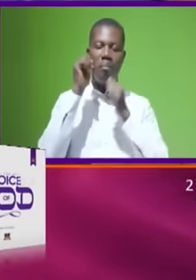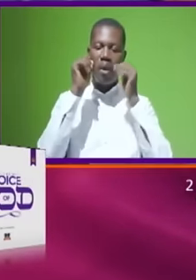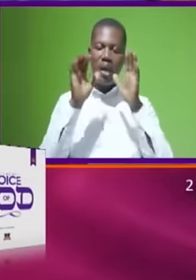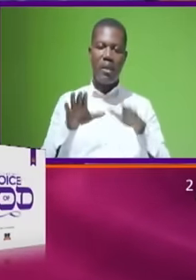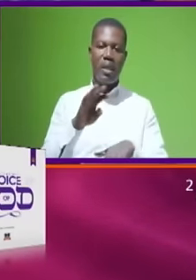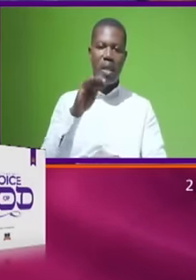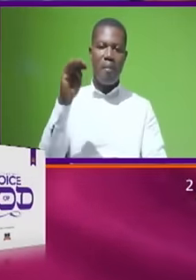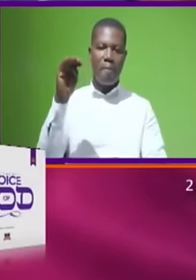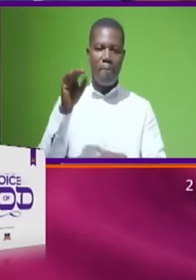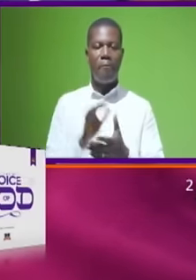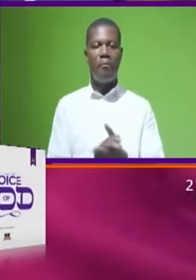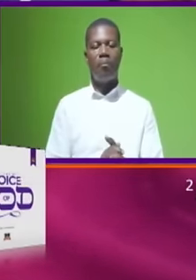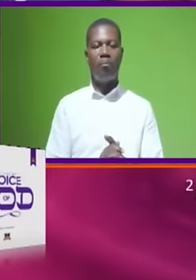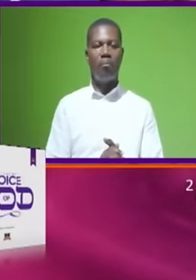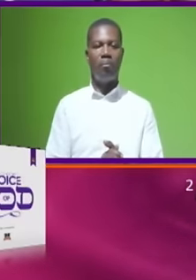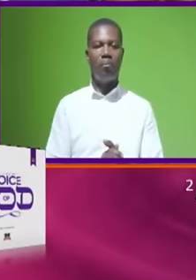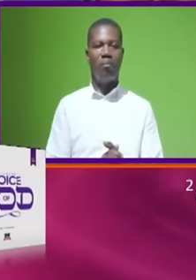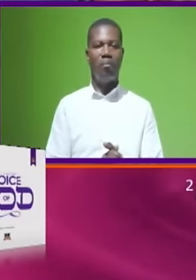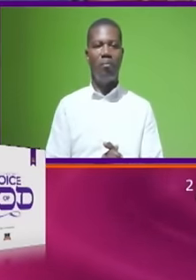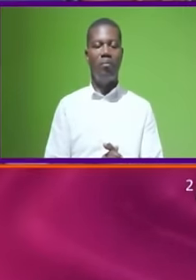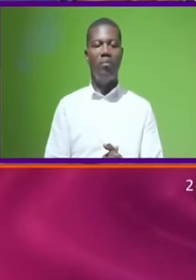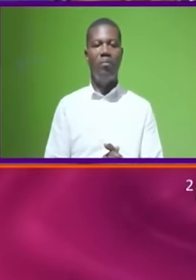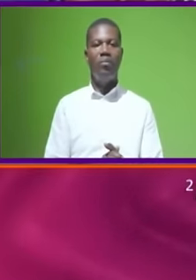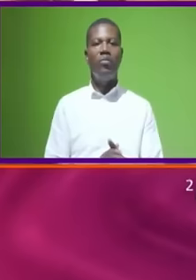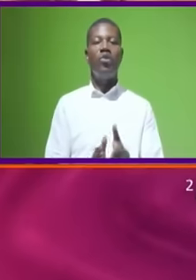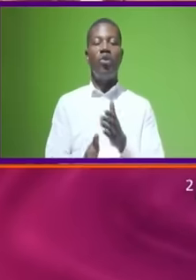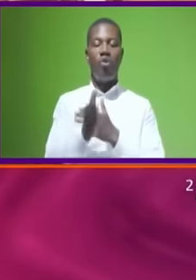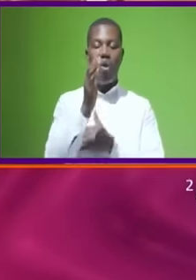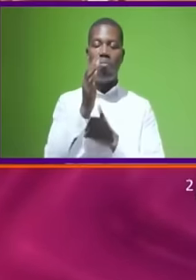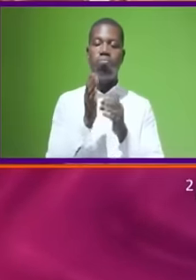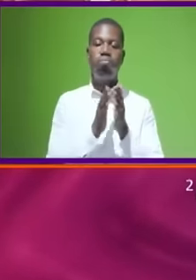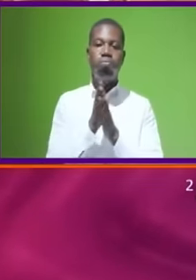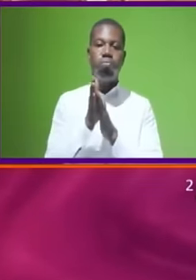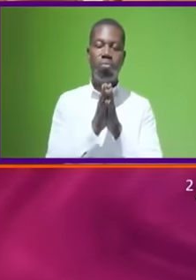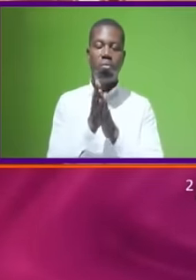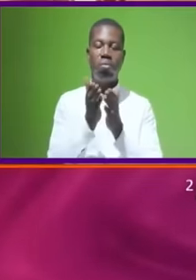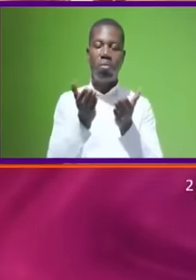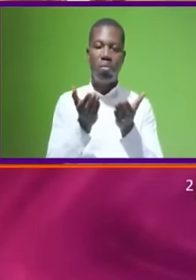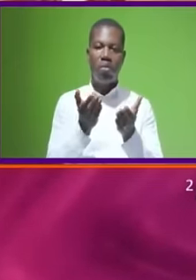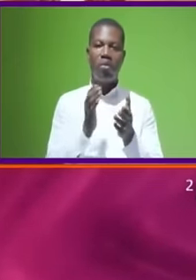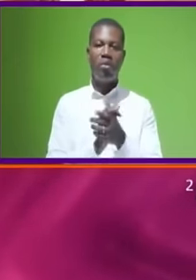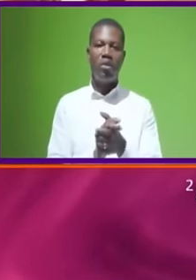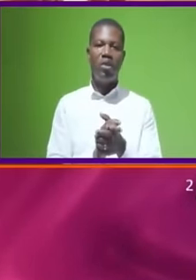had blessed them plentifully. So God